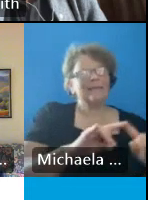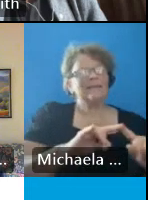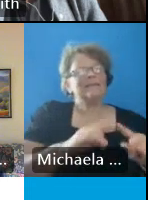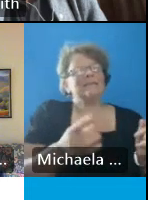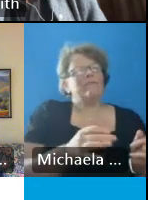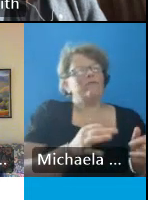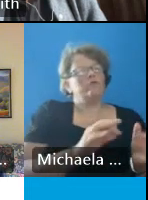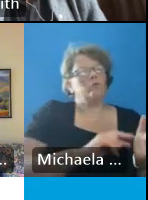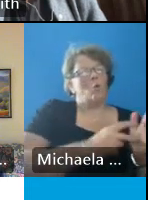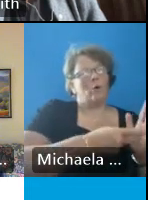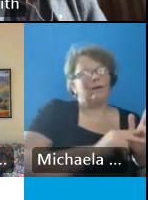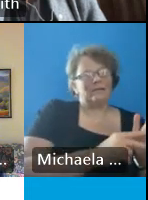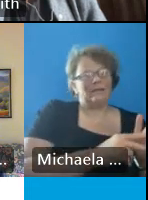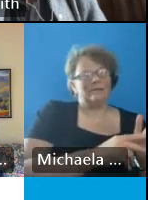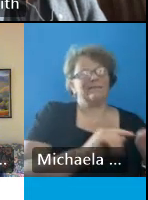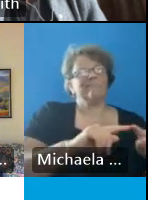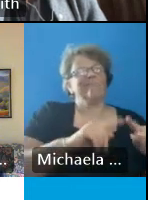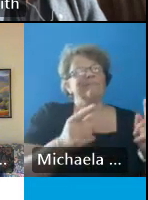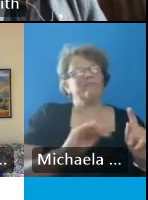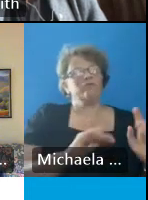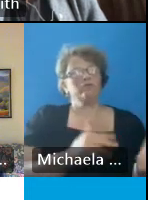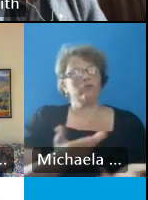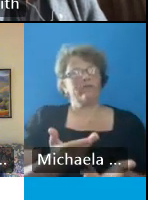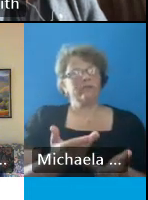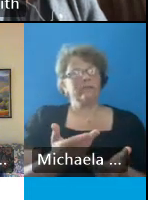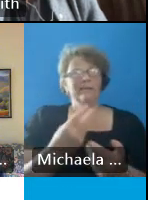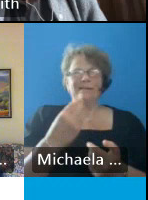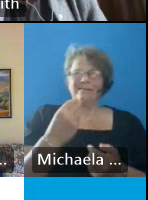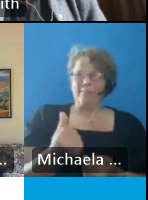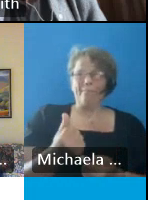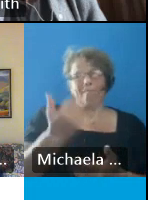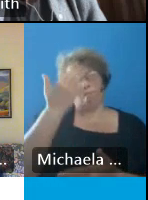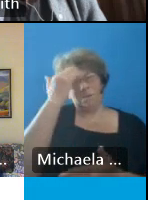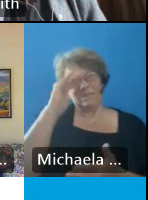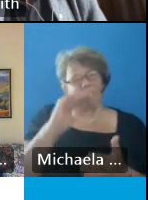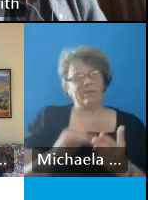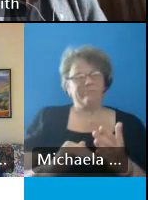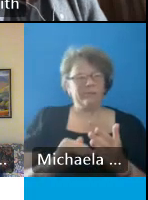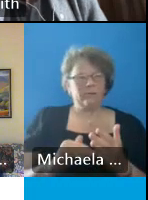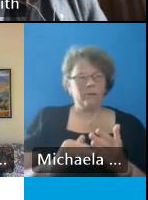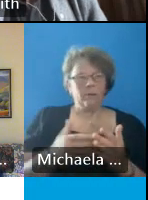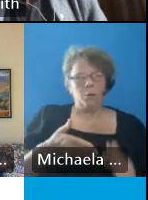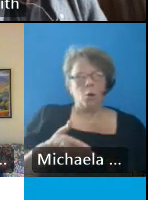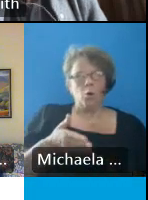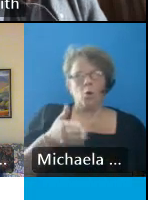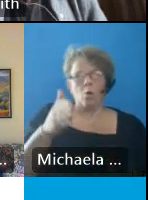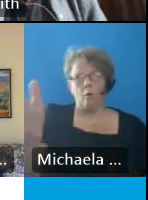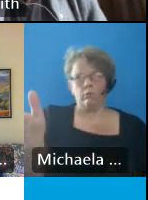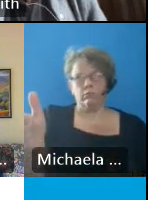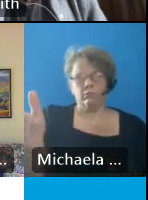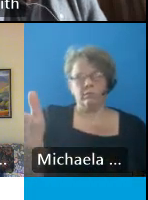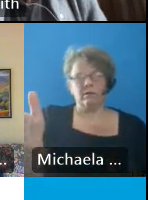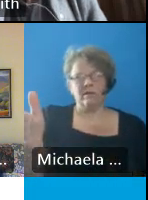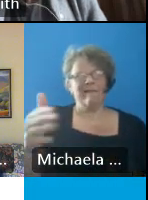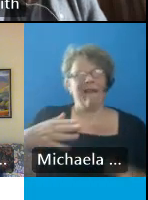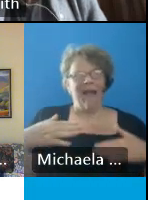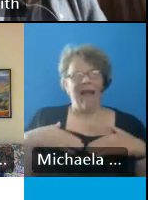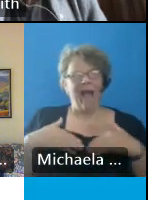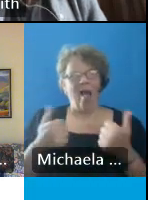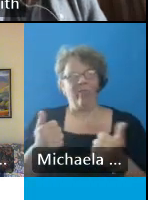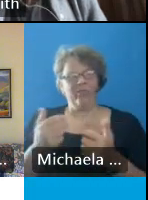across different services. I'm sure people have got experiences in the room when you've gone to a particular part of the health service